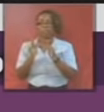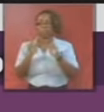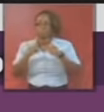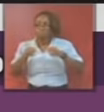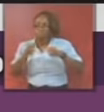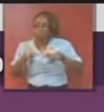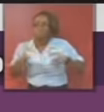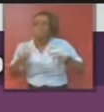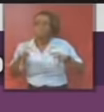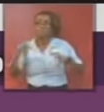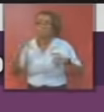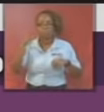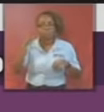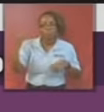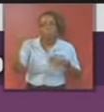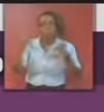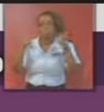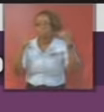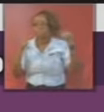also tested?